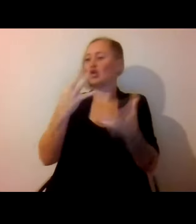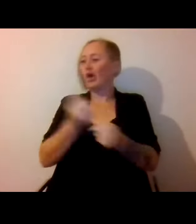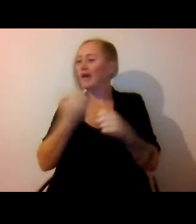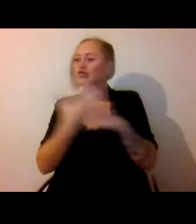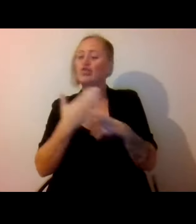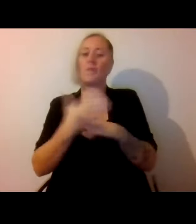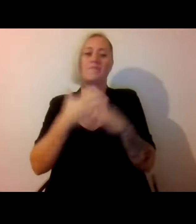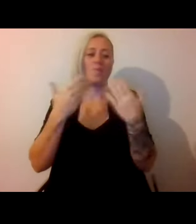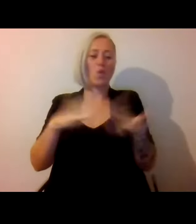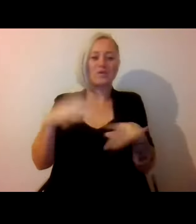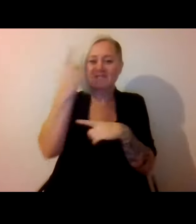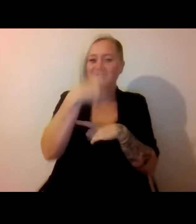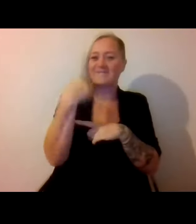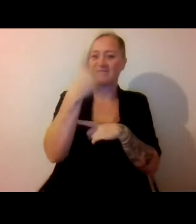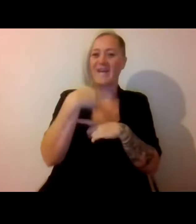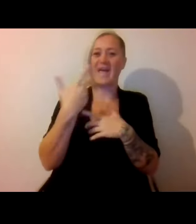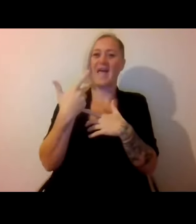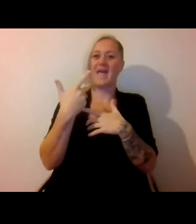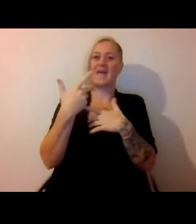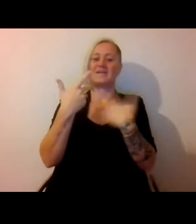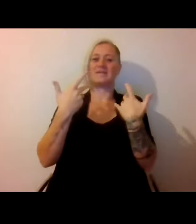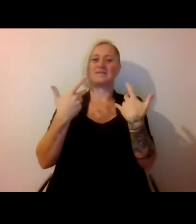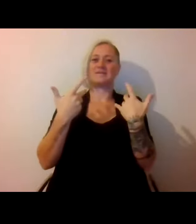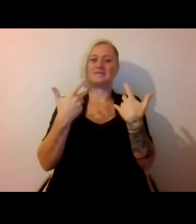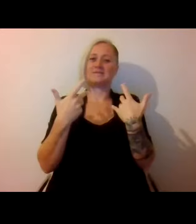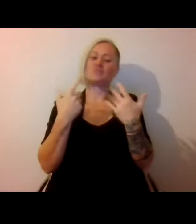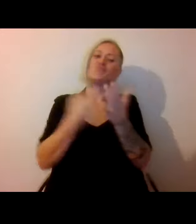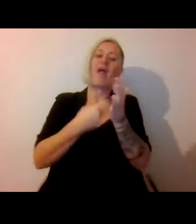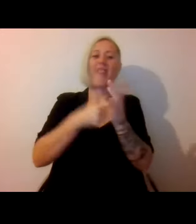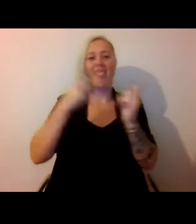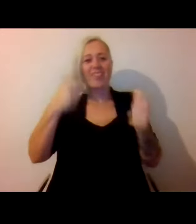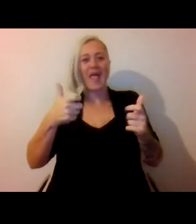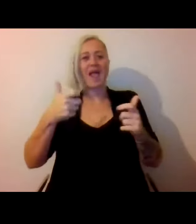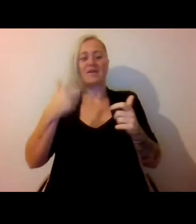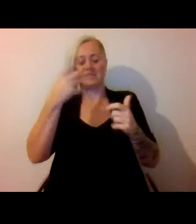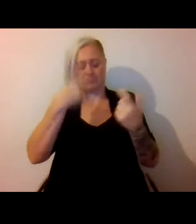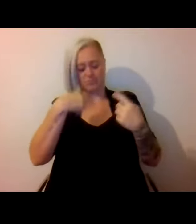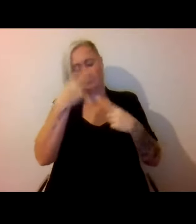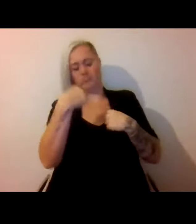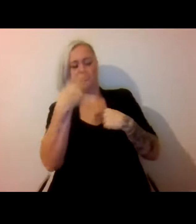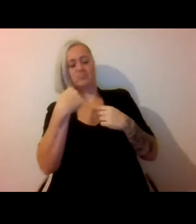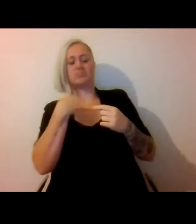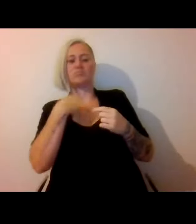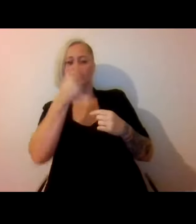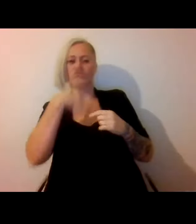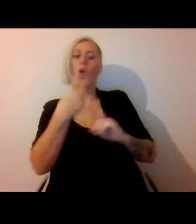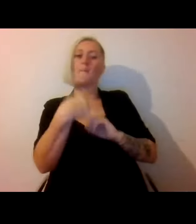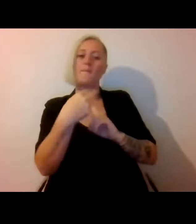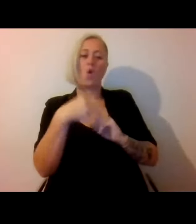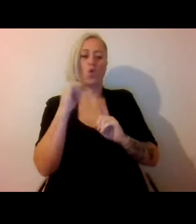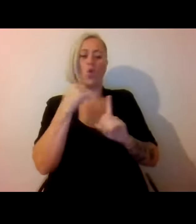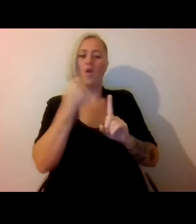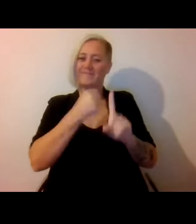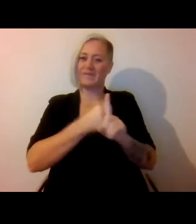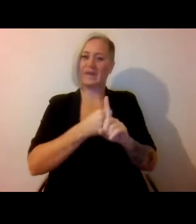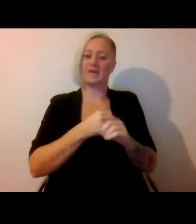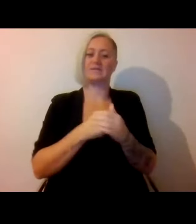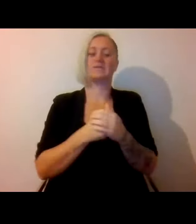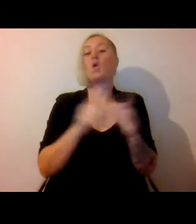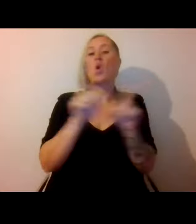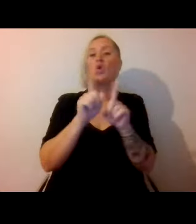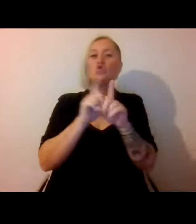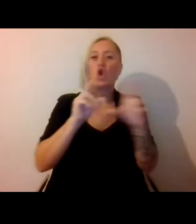face, no longer being seen as a role model and advocate. So they're dealing with a bit of taboo. There's also